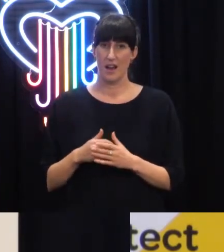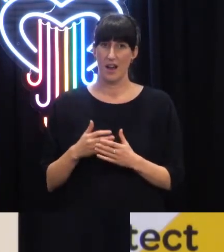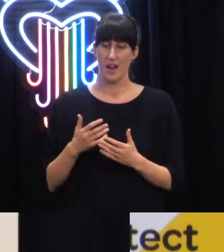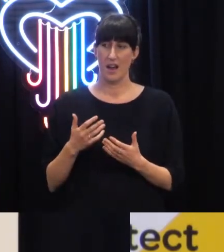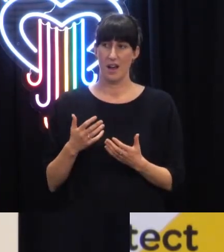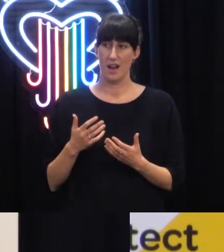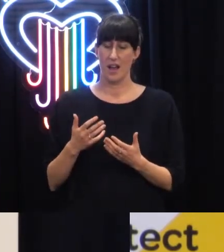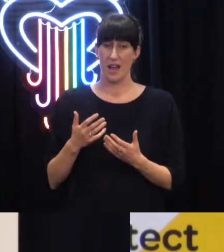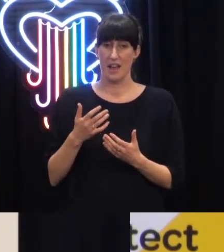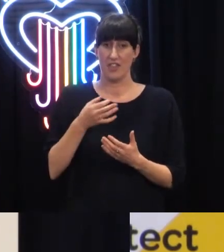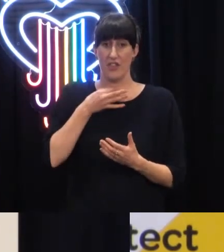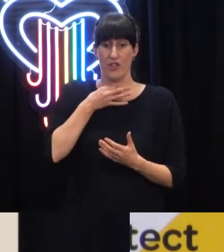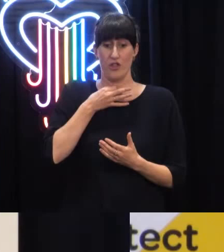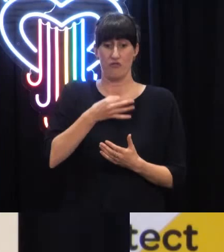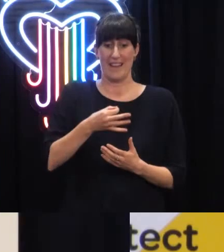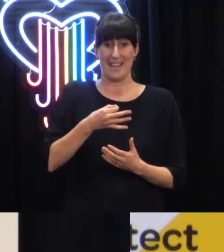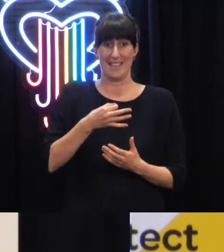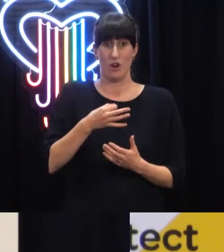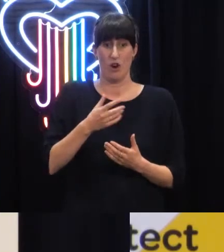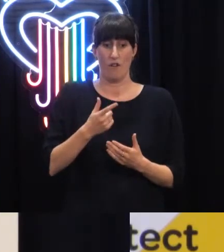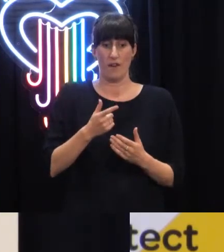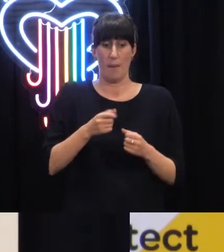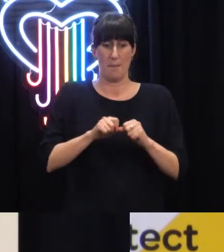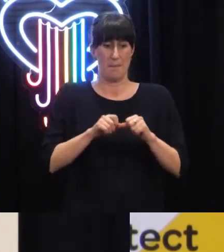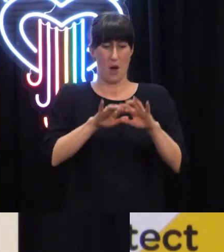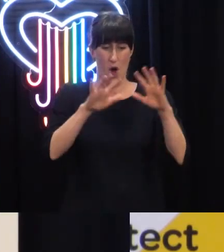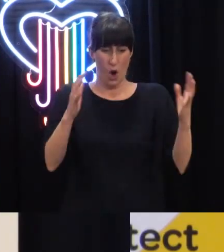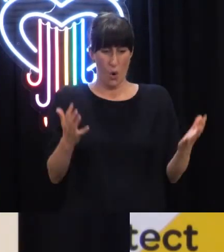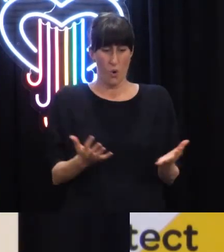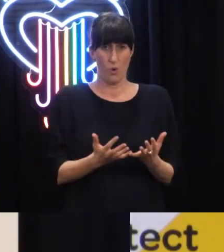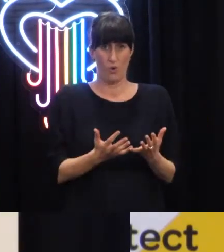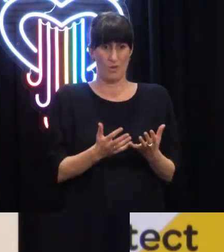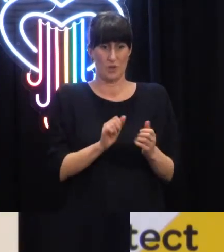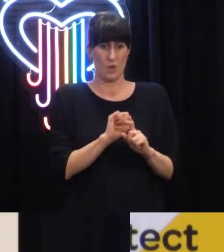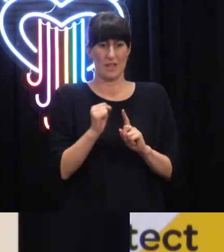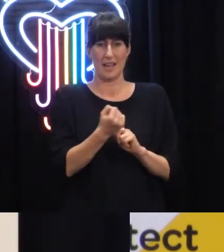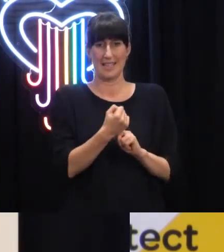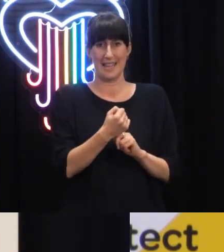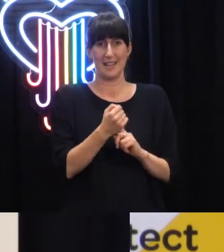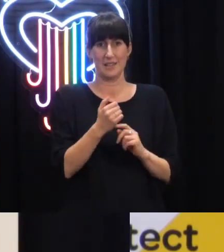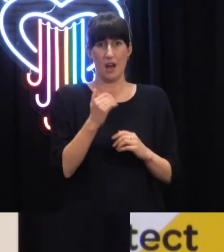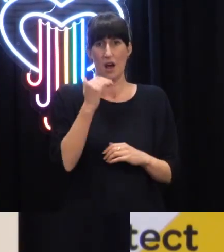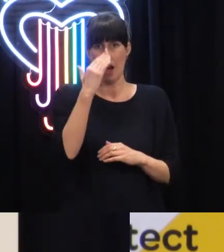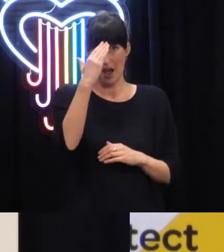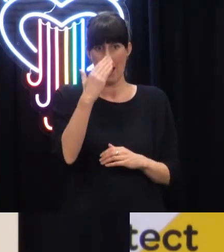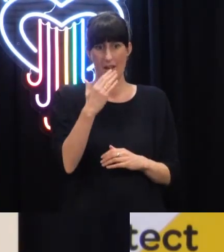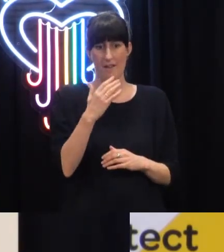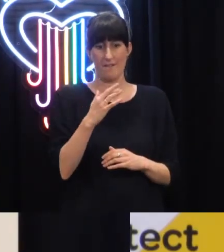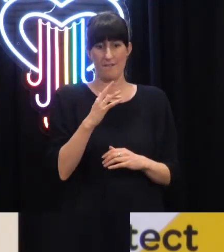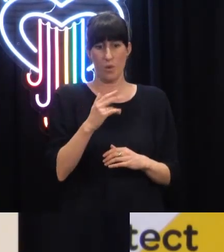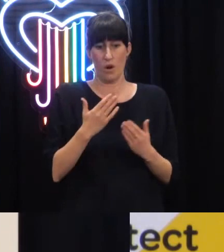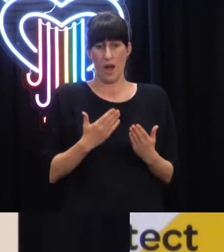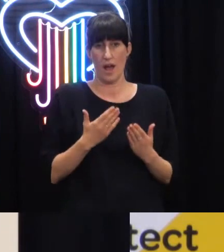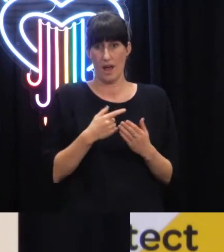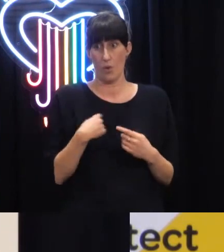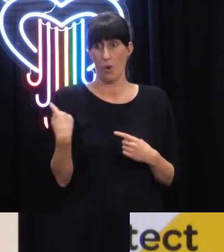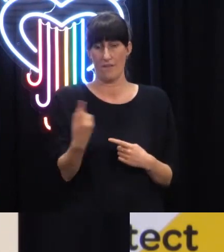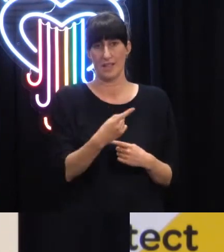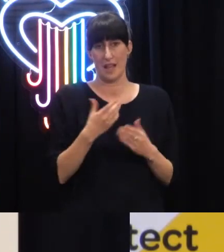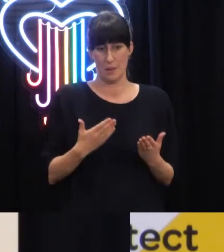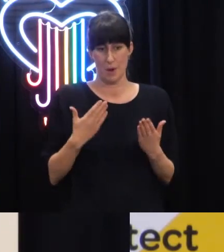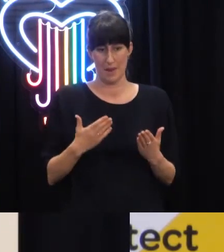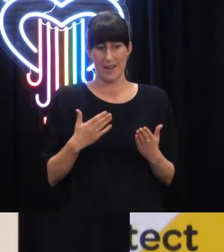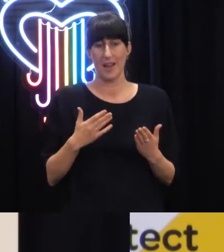of an entire society, indeed the world. And so there's good reason why it is top of mind for everyone right now. It is